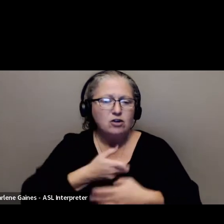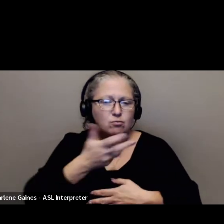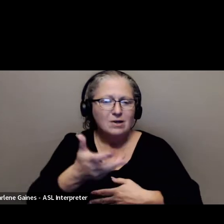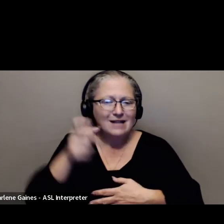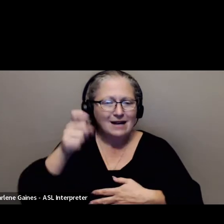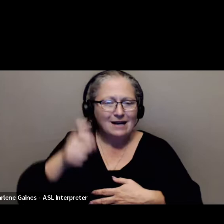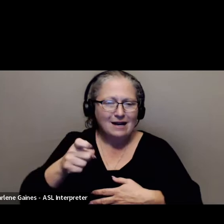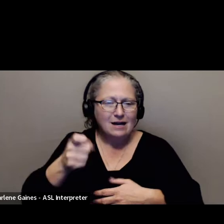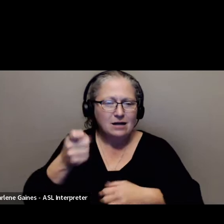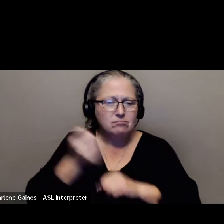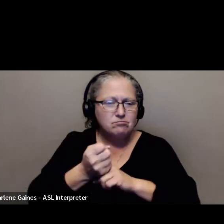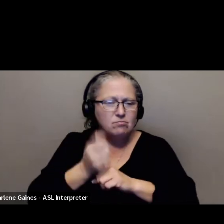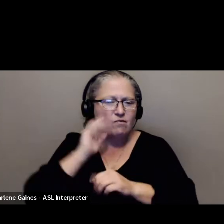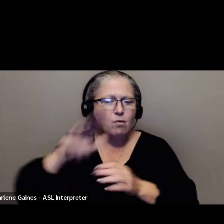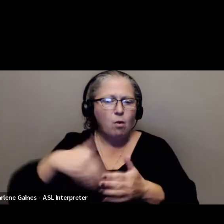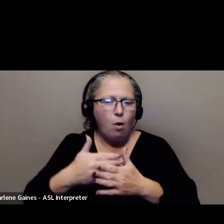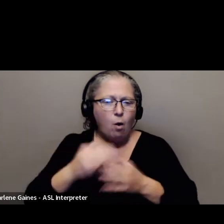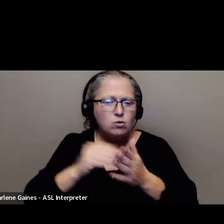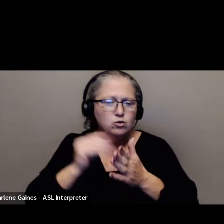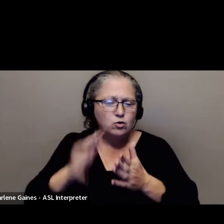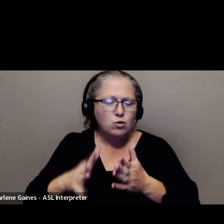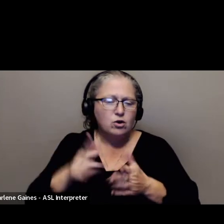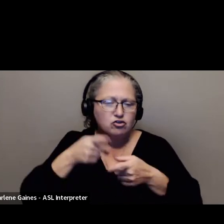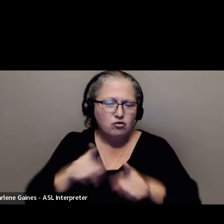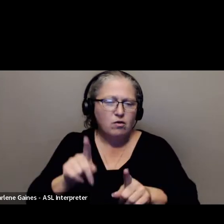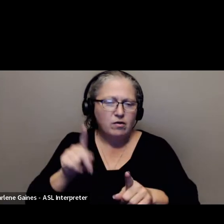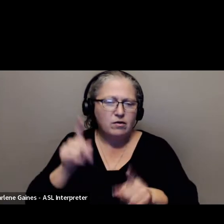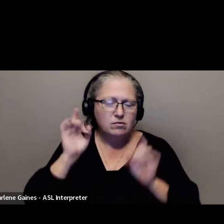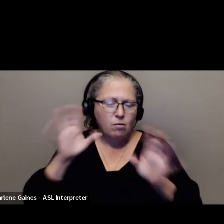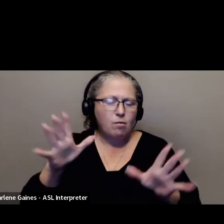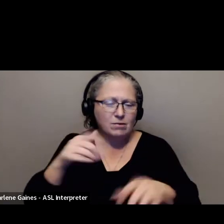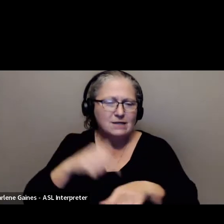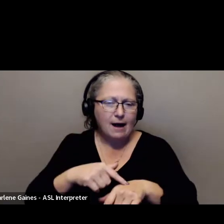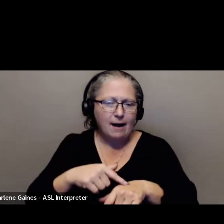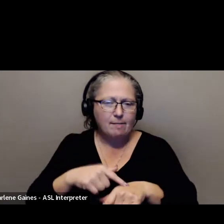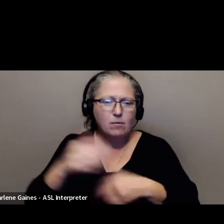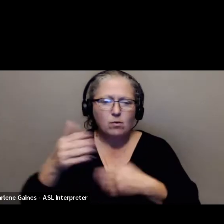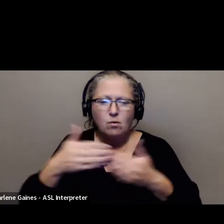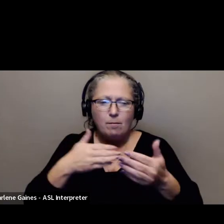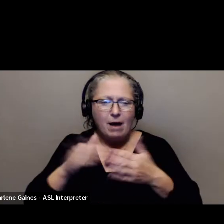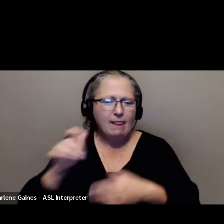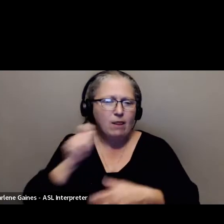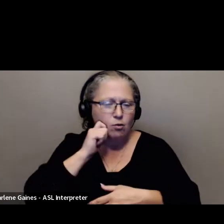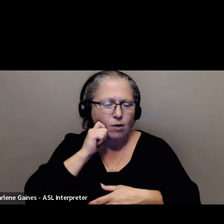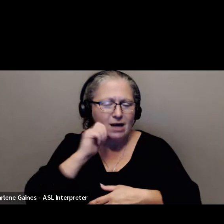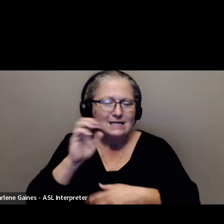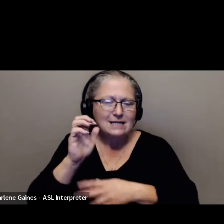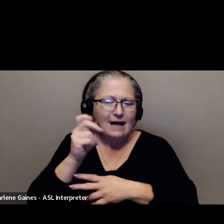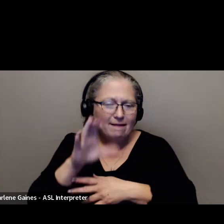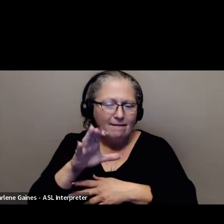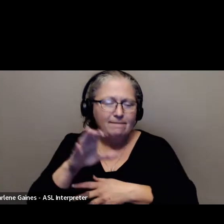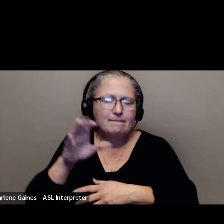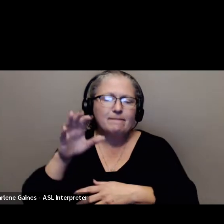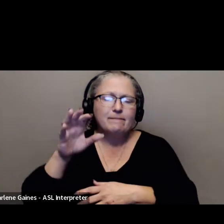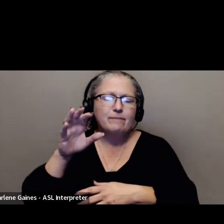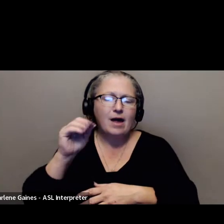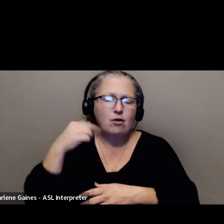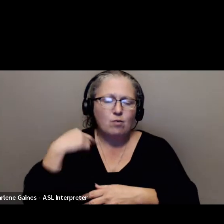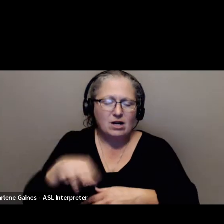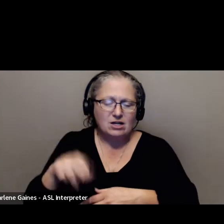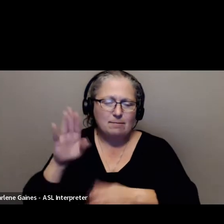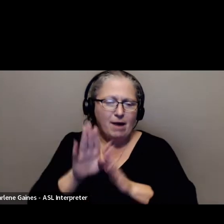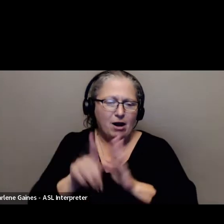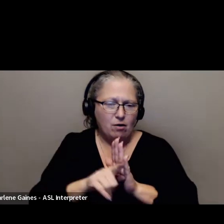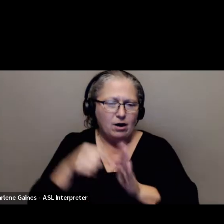to be there for all students during this incredibly horrible time, regardless of their race, ethnicity, or religious background.